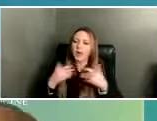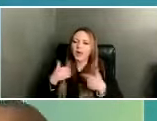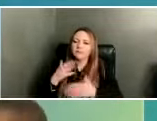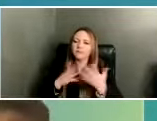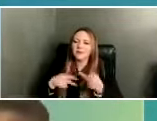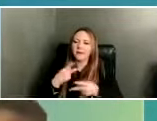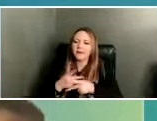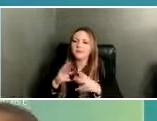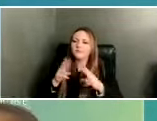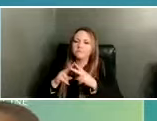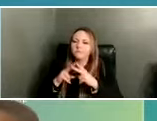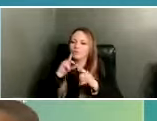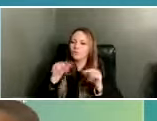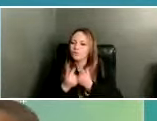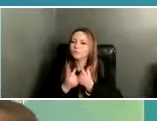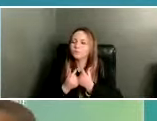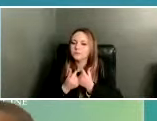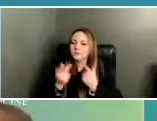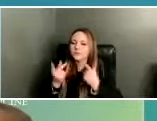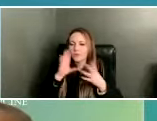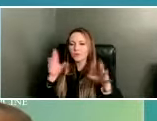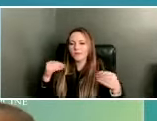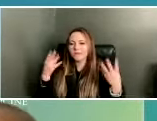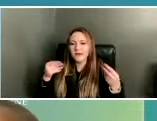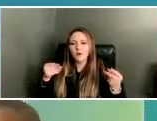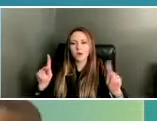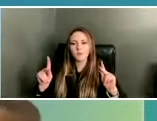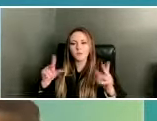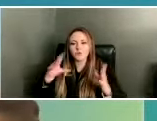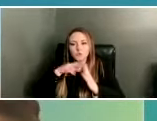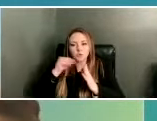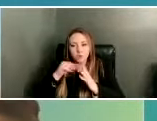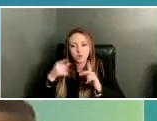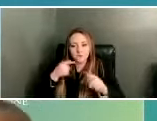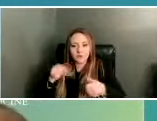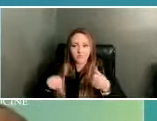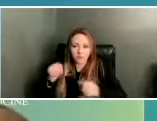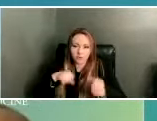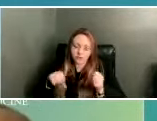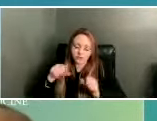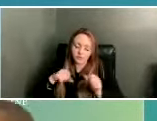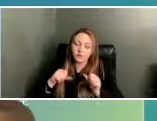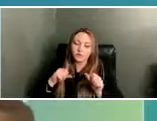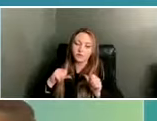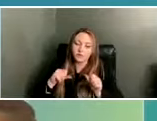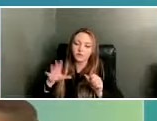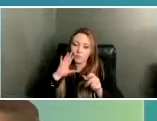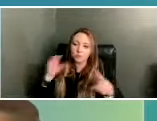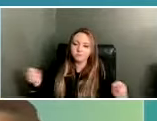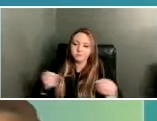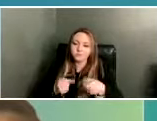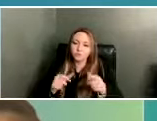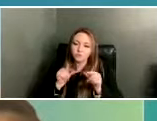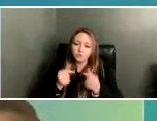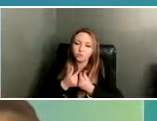where they get into groups. And so this gives them an opportunity to be able to learn from one another. And so we'll put them into the groups. And